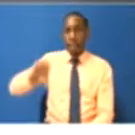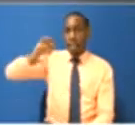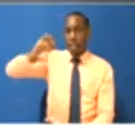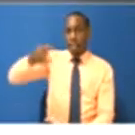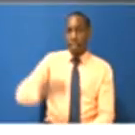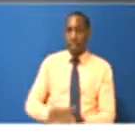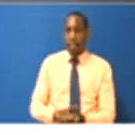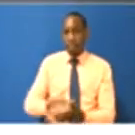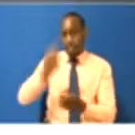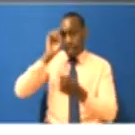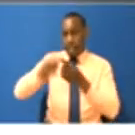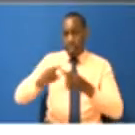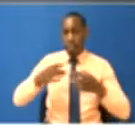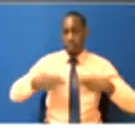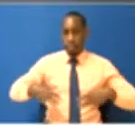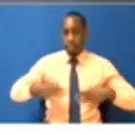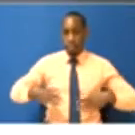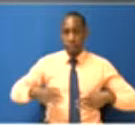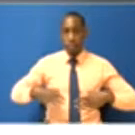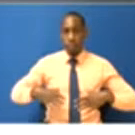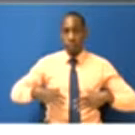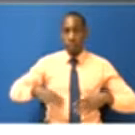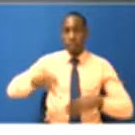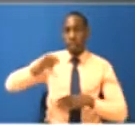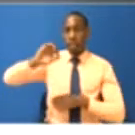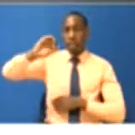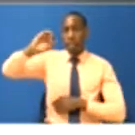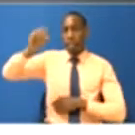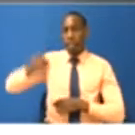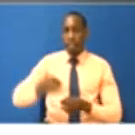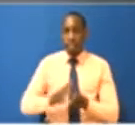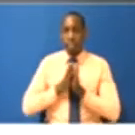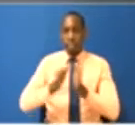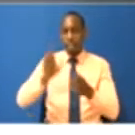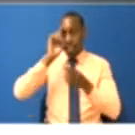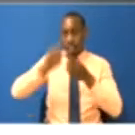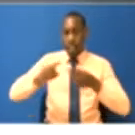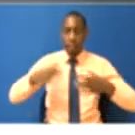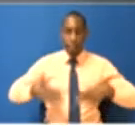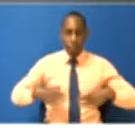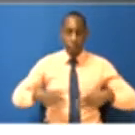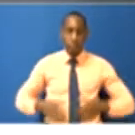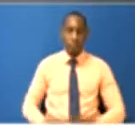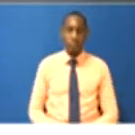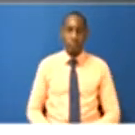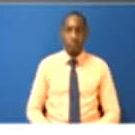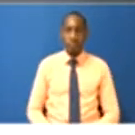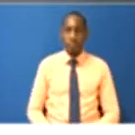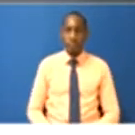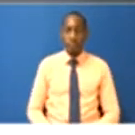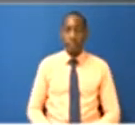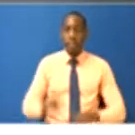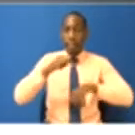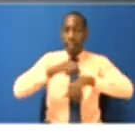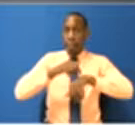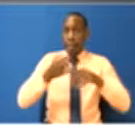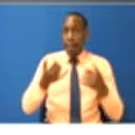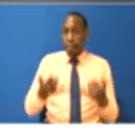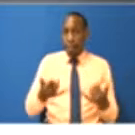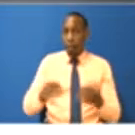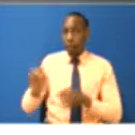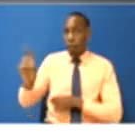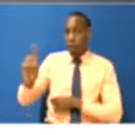people cities are fundamentally for people and currently